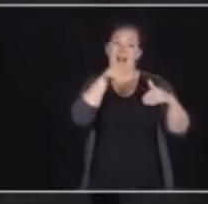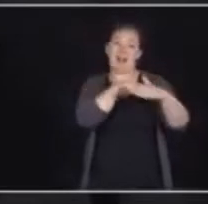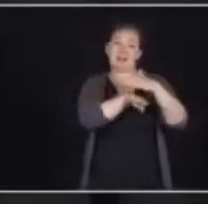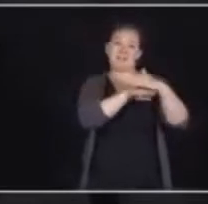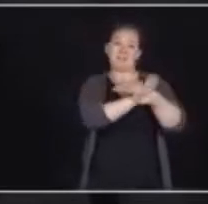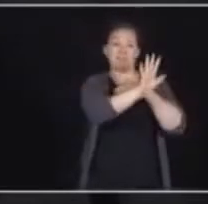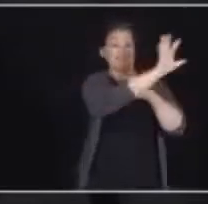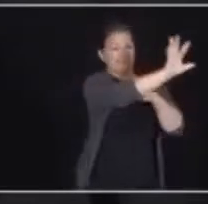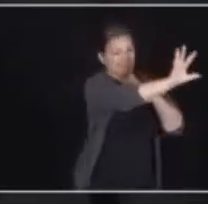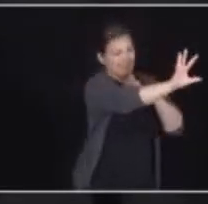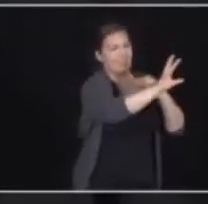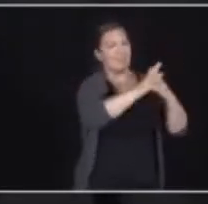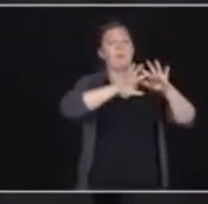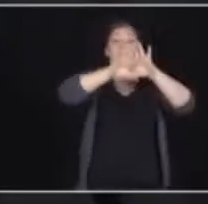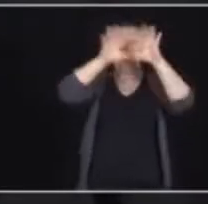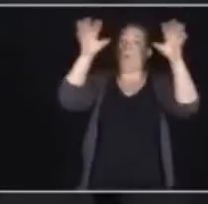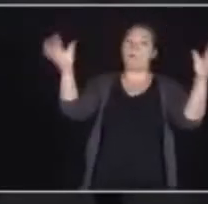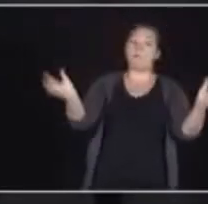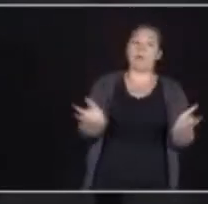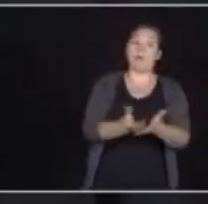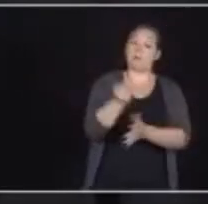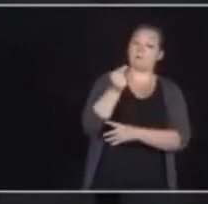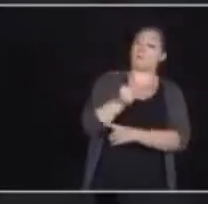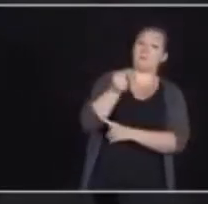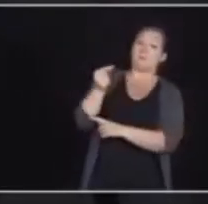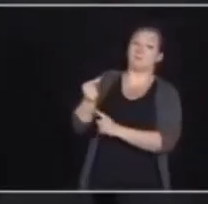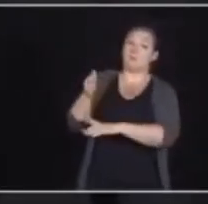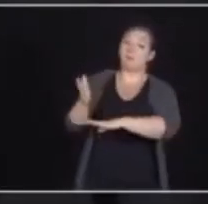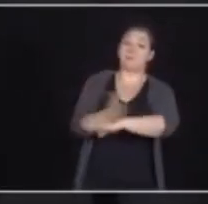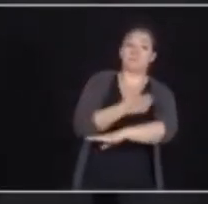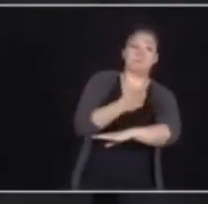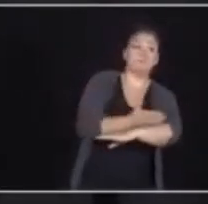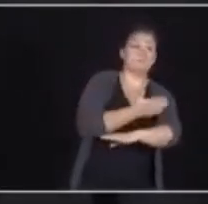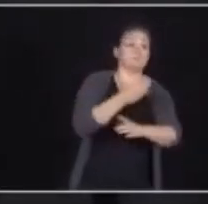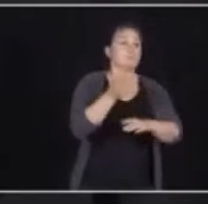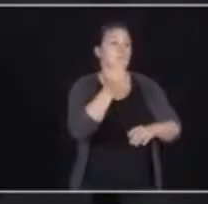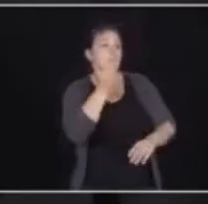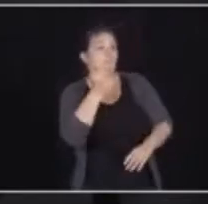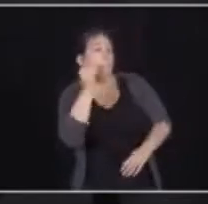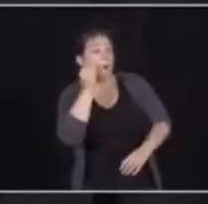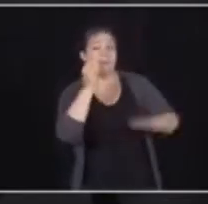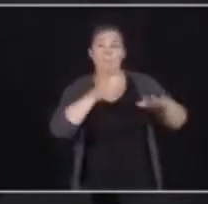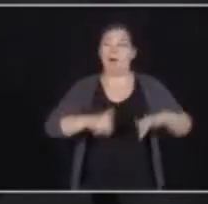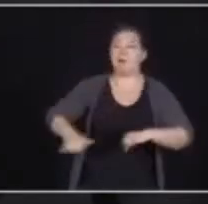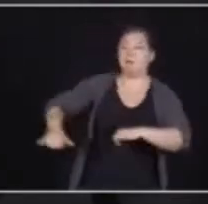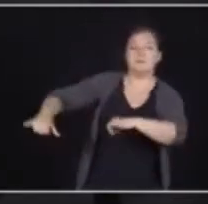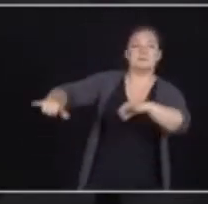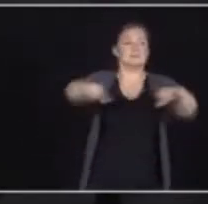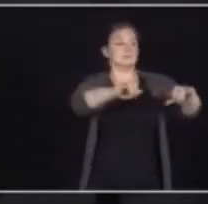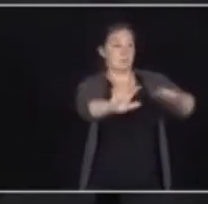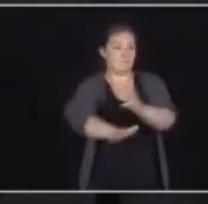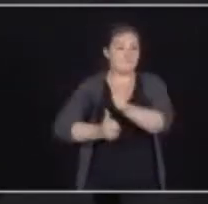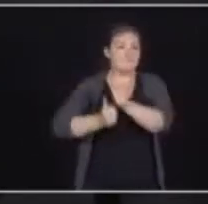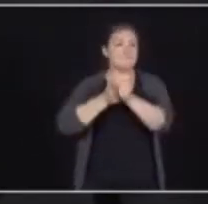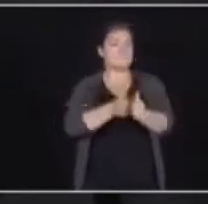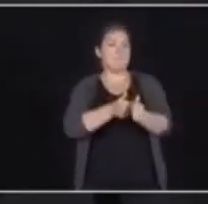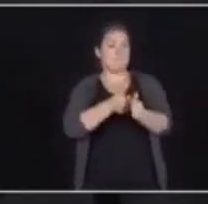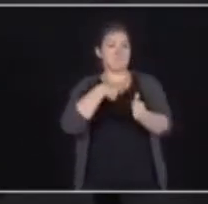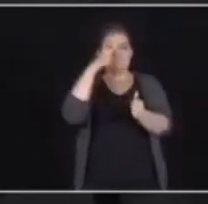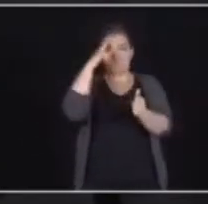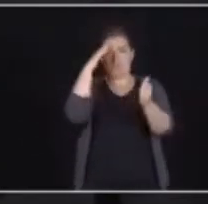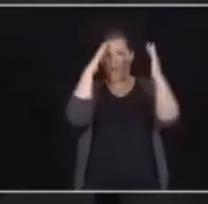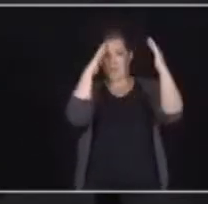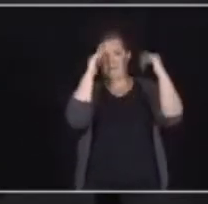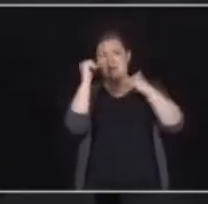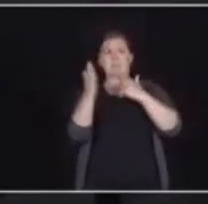as our government works to redevelop homes and make sure that the standards are there so that we can have an expectation that residents, whether they're in a